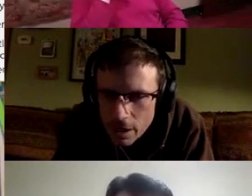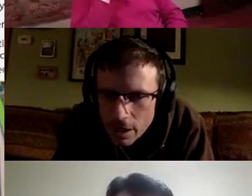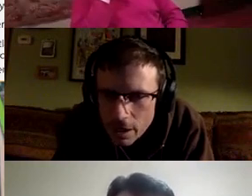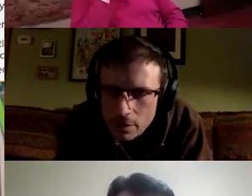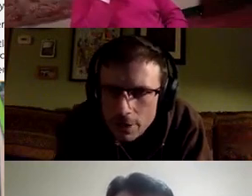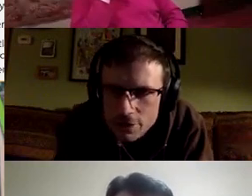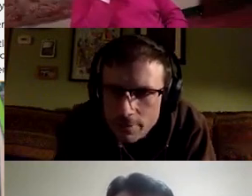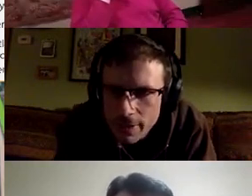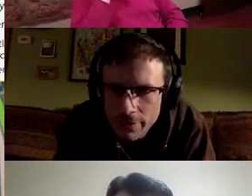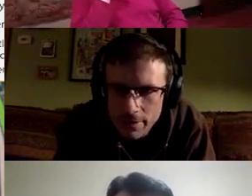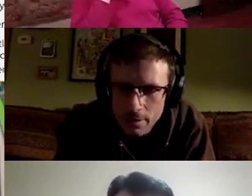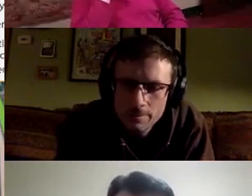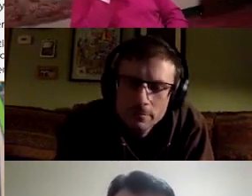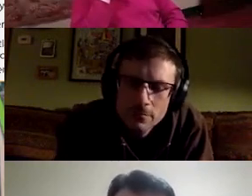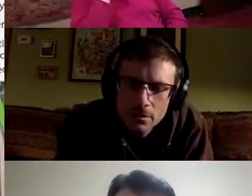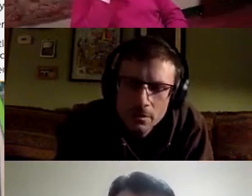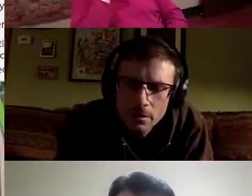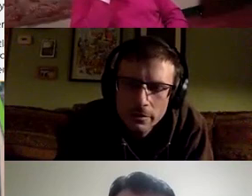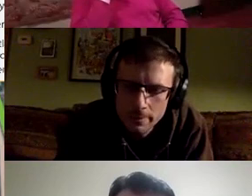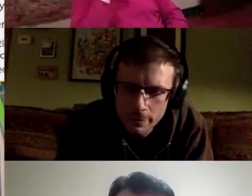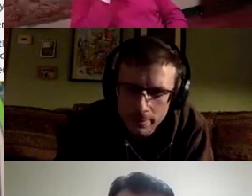Sorry, there's a question about the